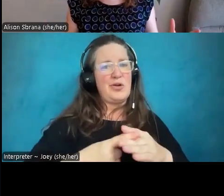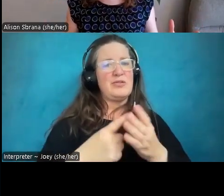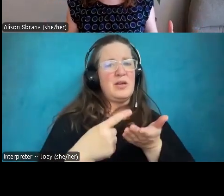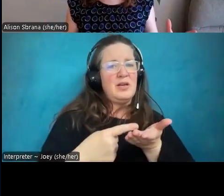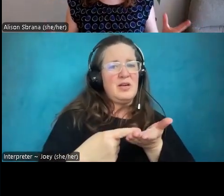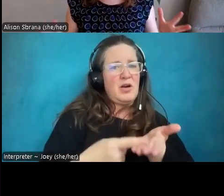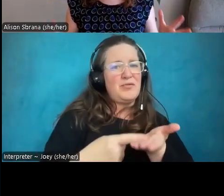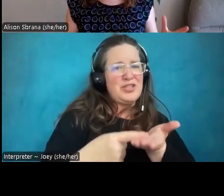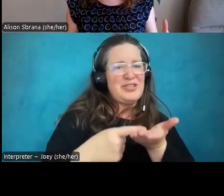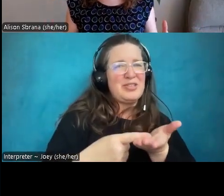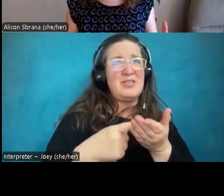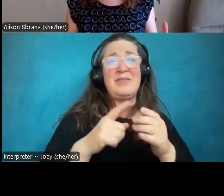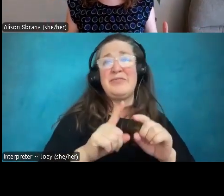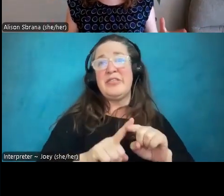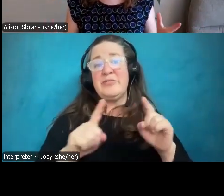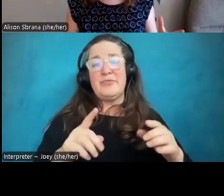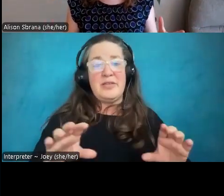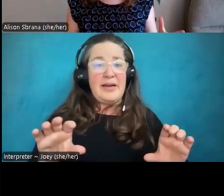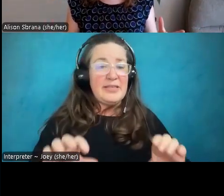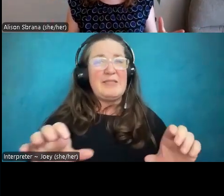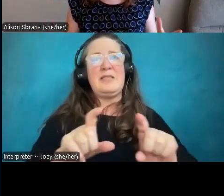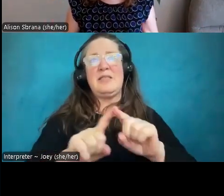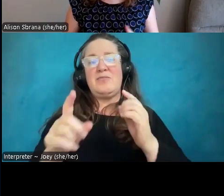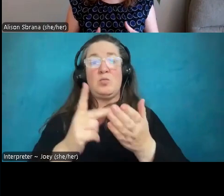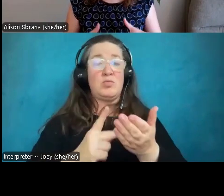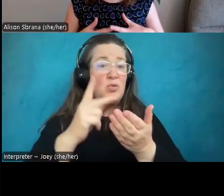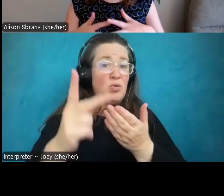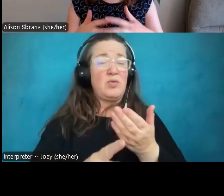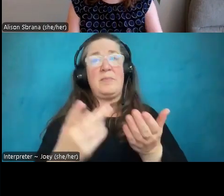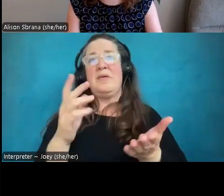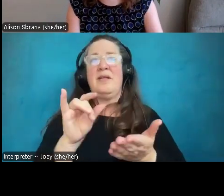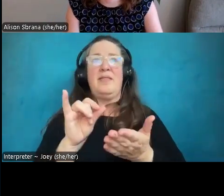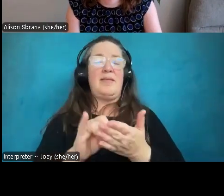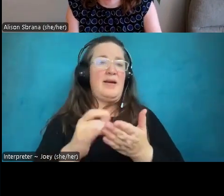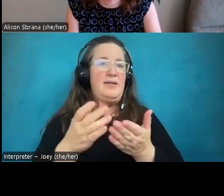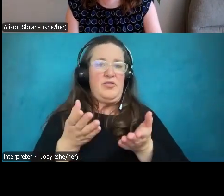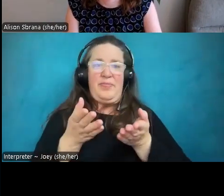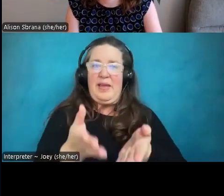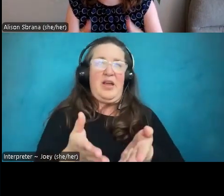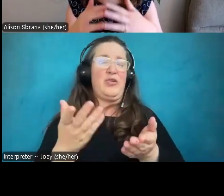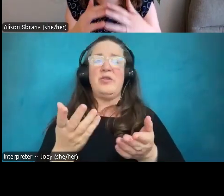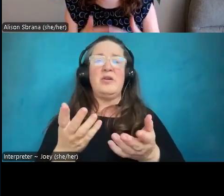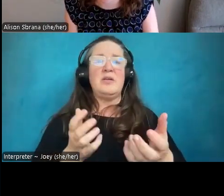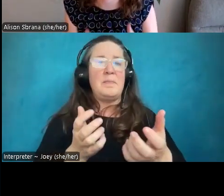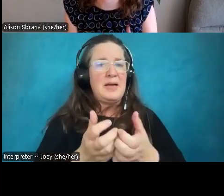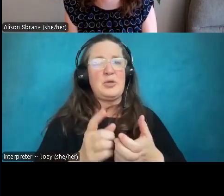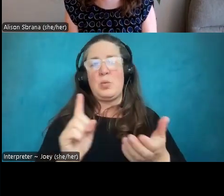various activities and programming that exist out there to meet people where they are.